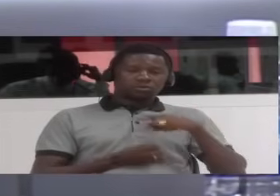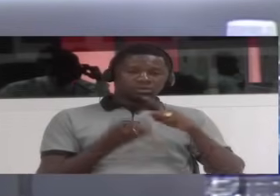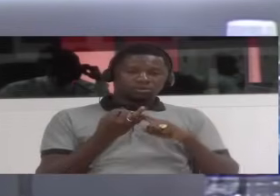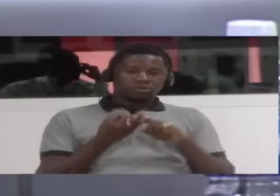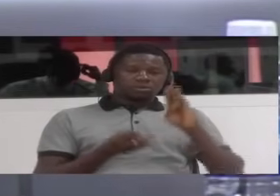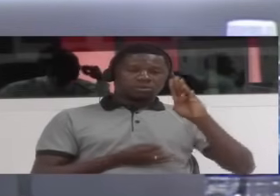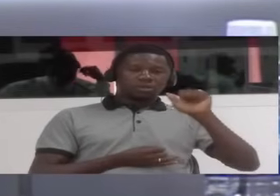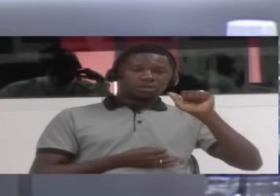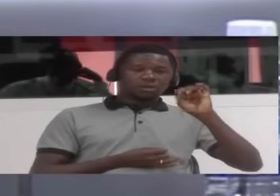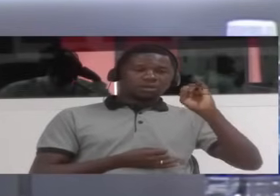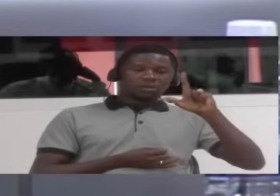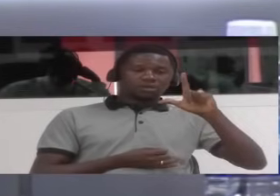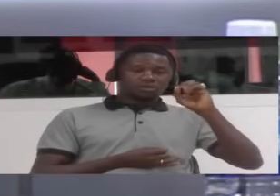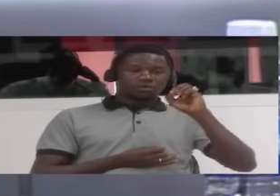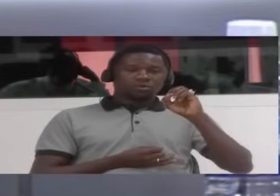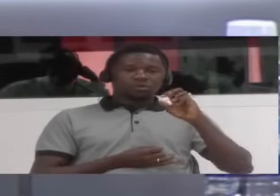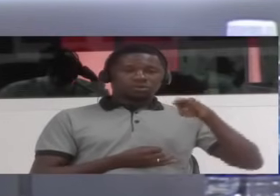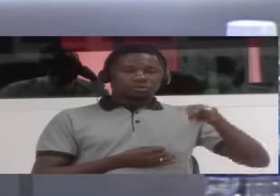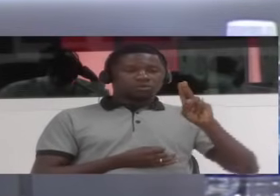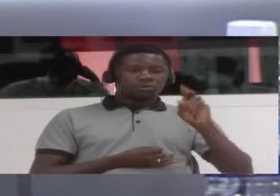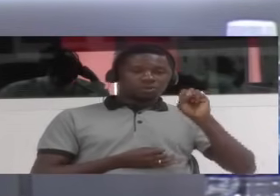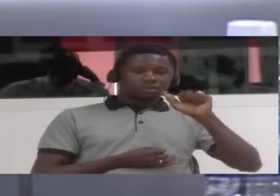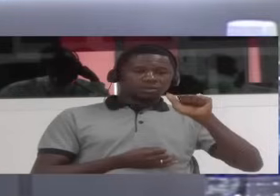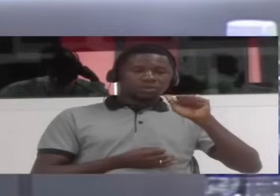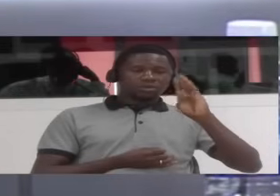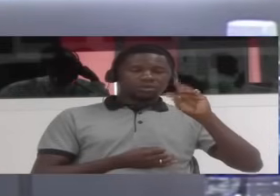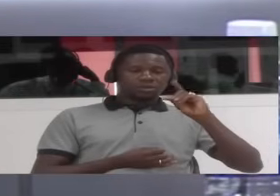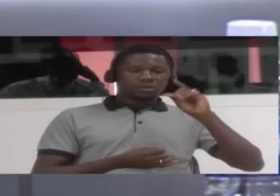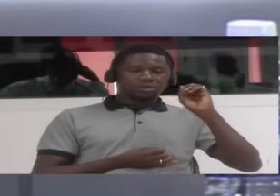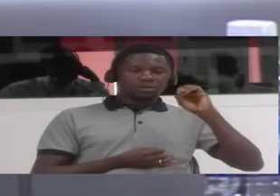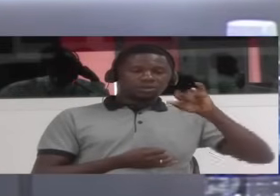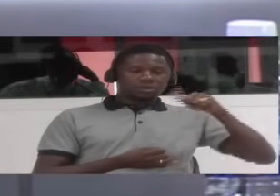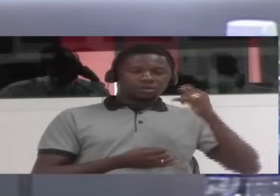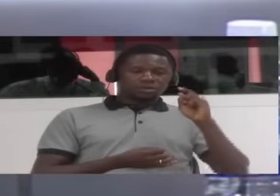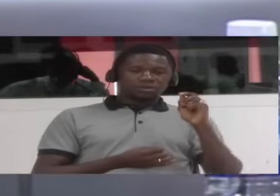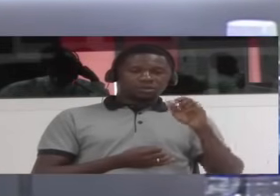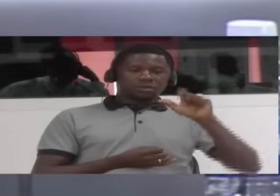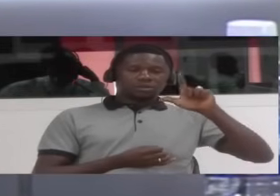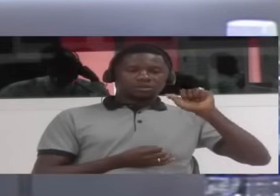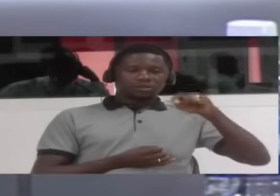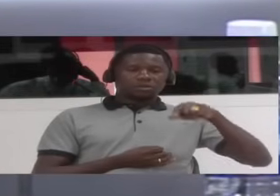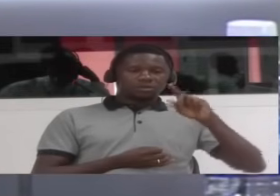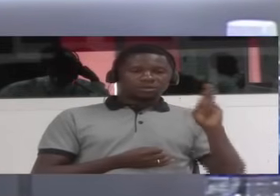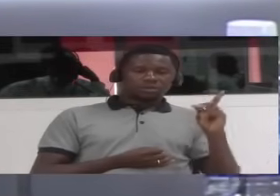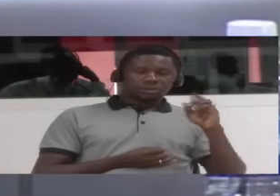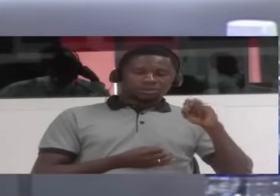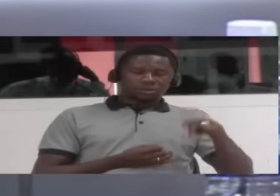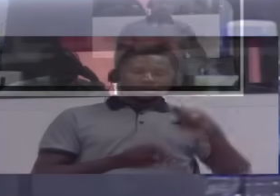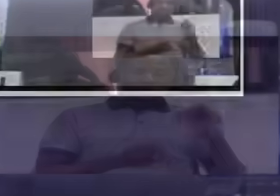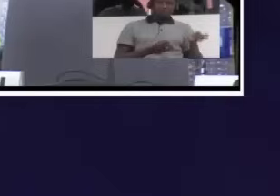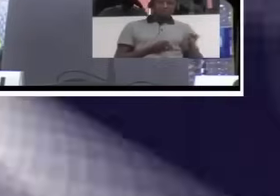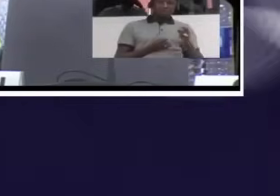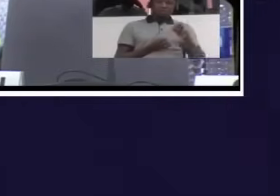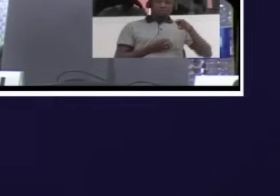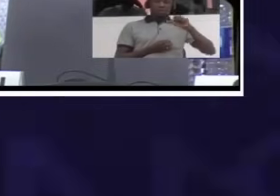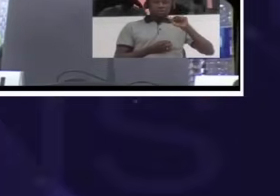Yes. Musa Abaji. Landing Tamba. Sana Manjang. Solo Bojang. Malik Jata. Aliu